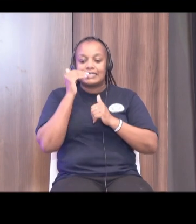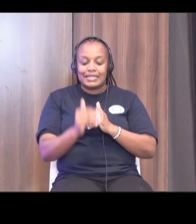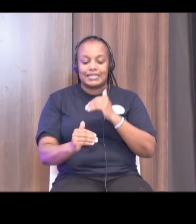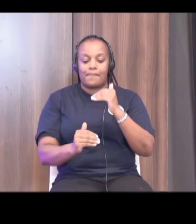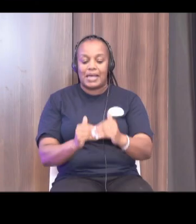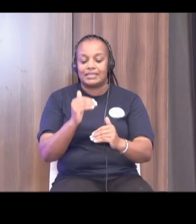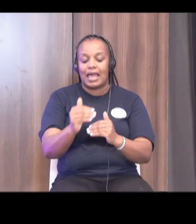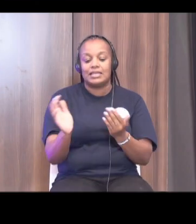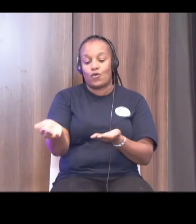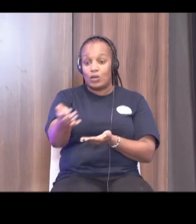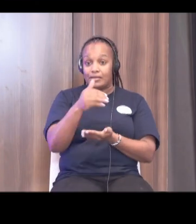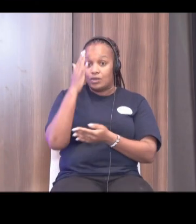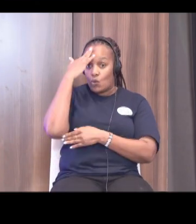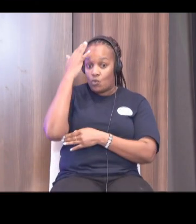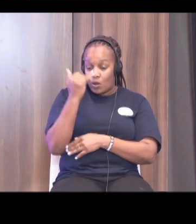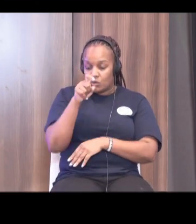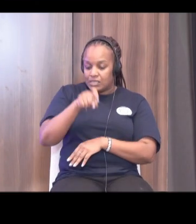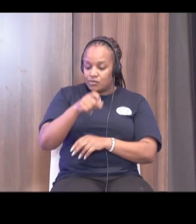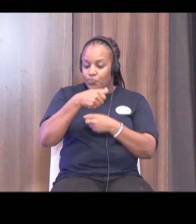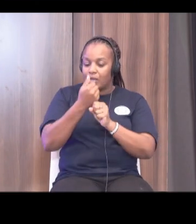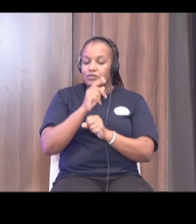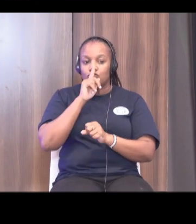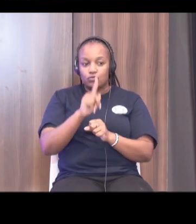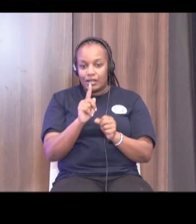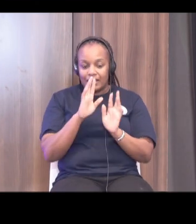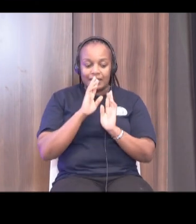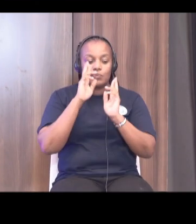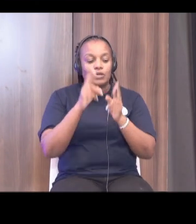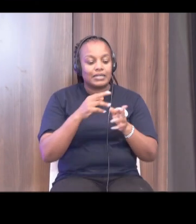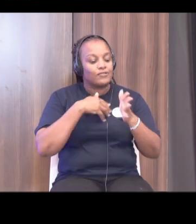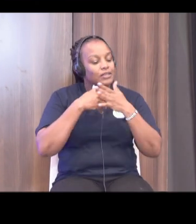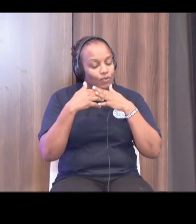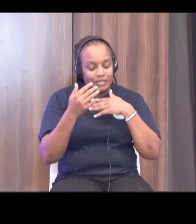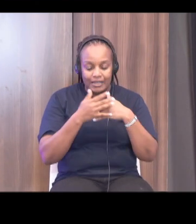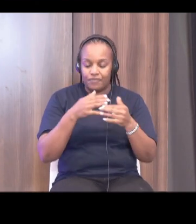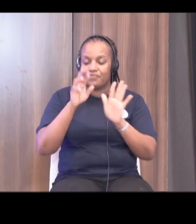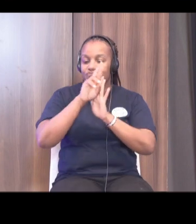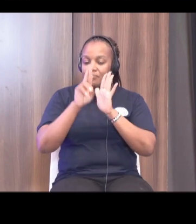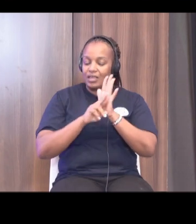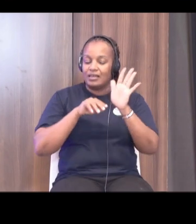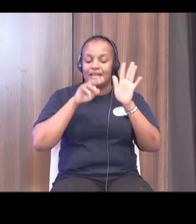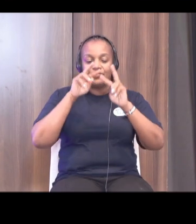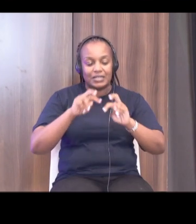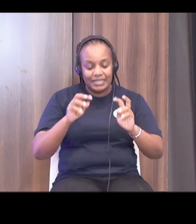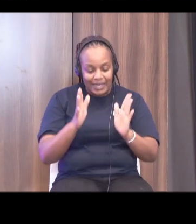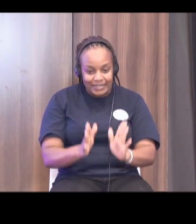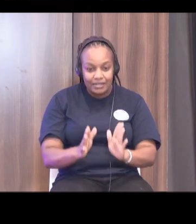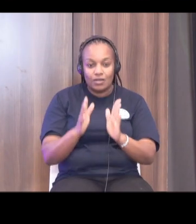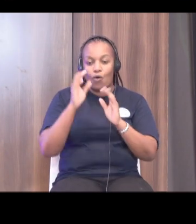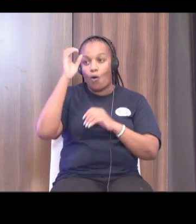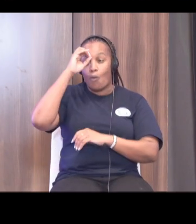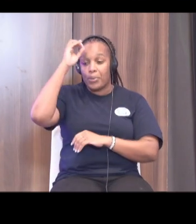collected because we want to make sure that they are reported regardless of the principal investigator's opinion of whether